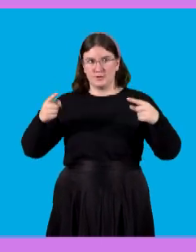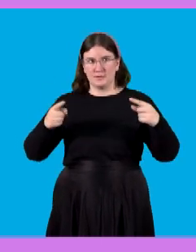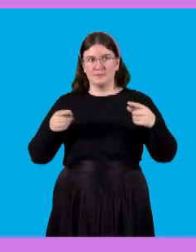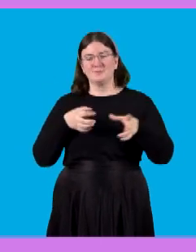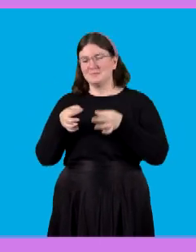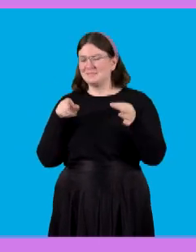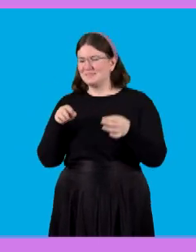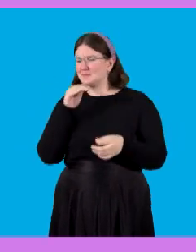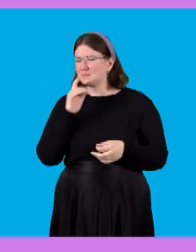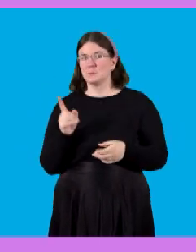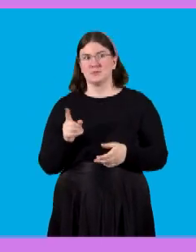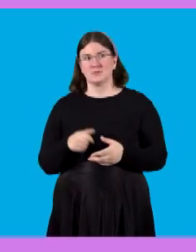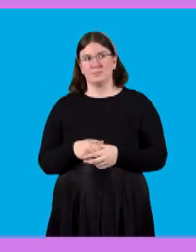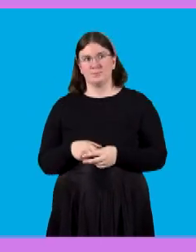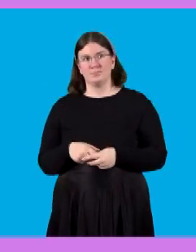the value,